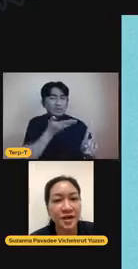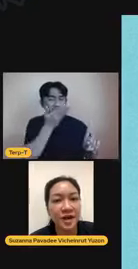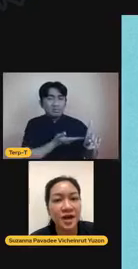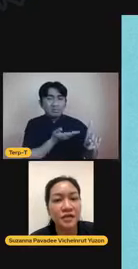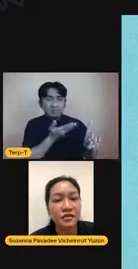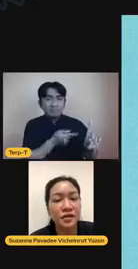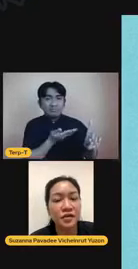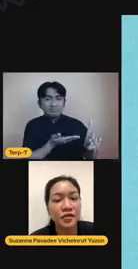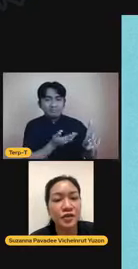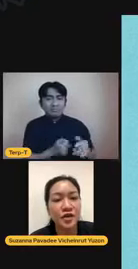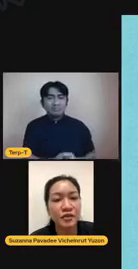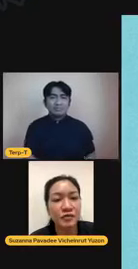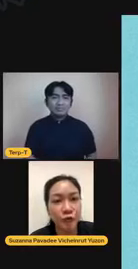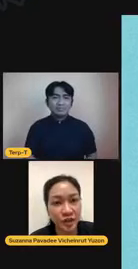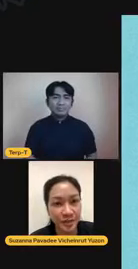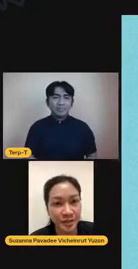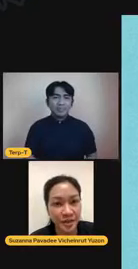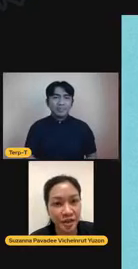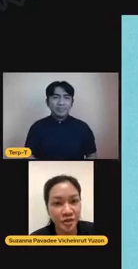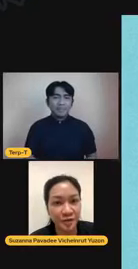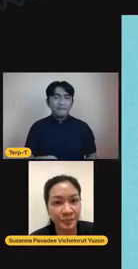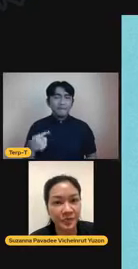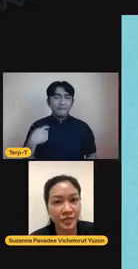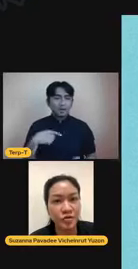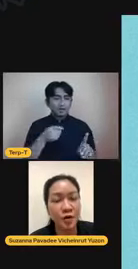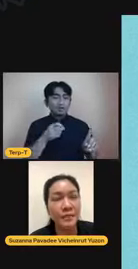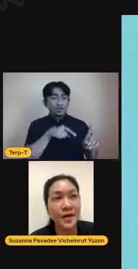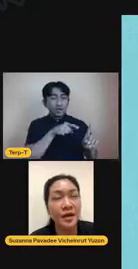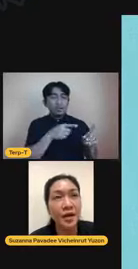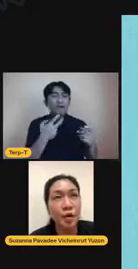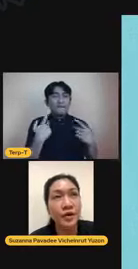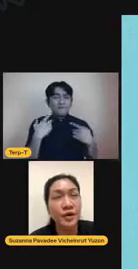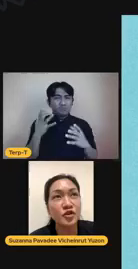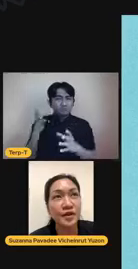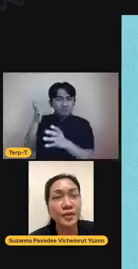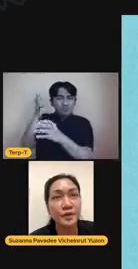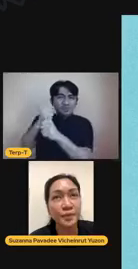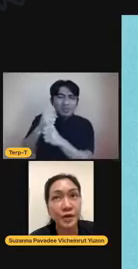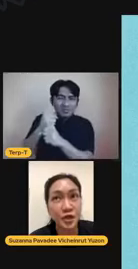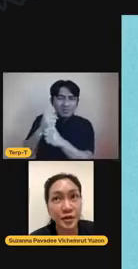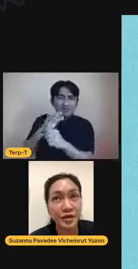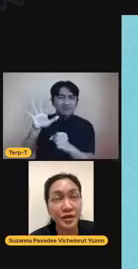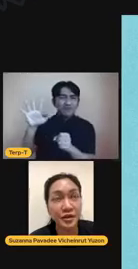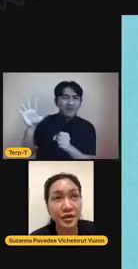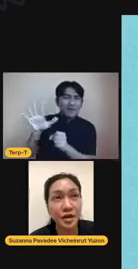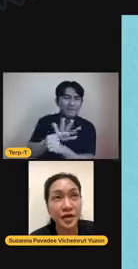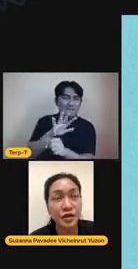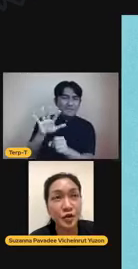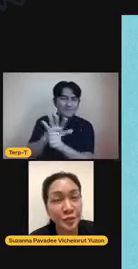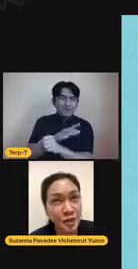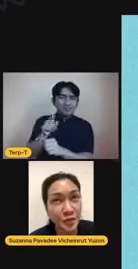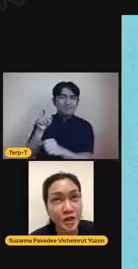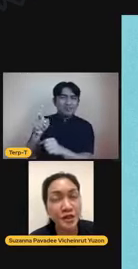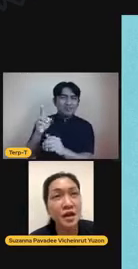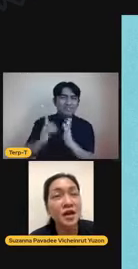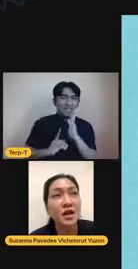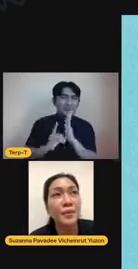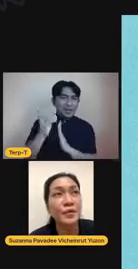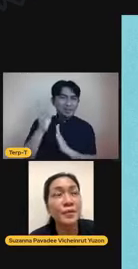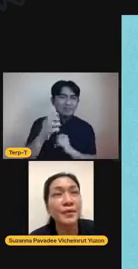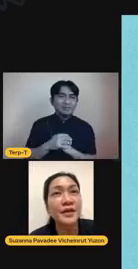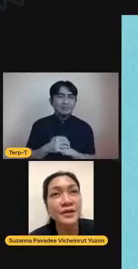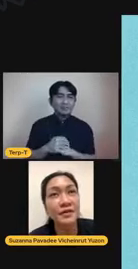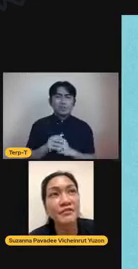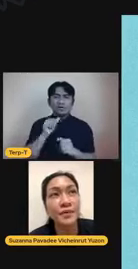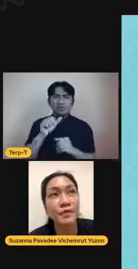child to reach her fullest potential. So we're not trying to put pressure on her, not too much pressure,